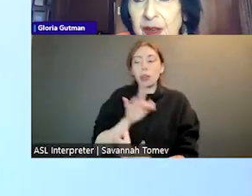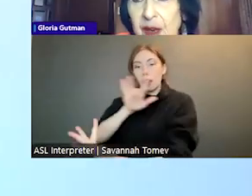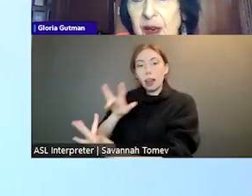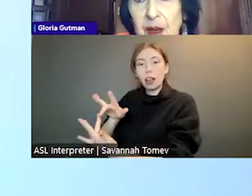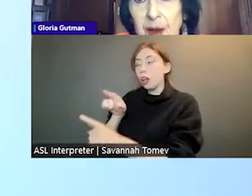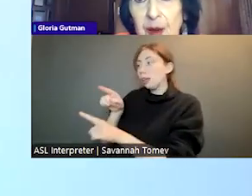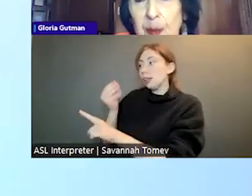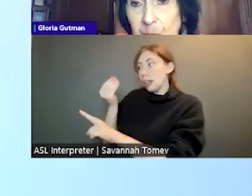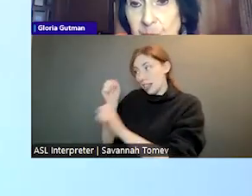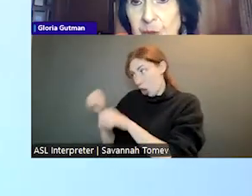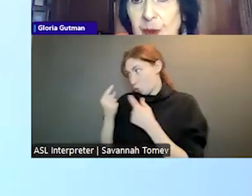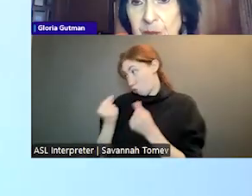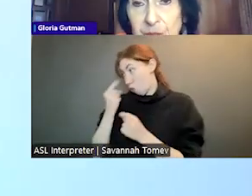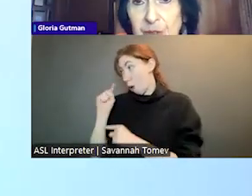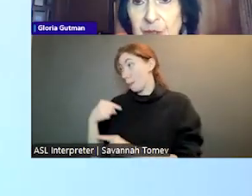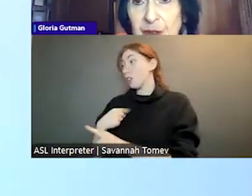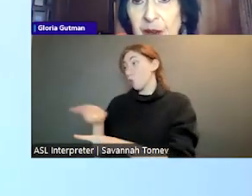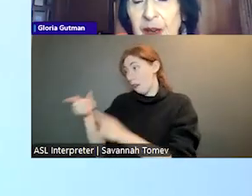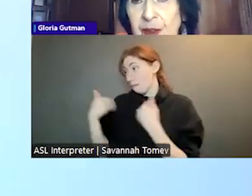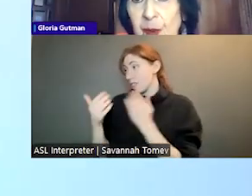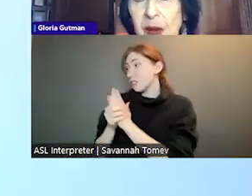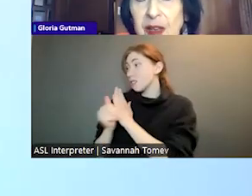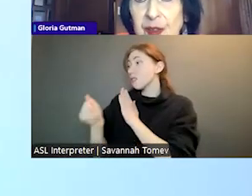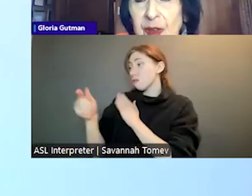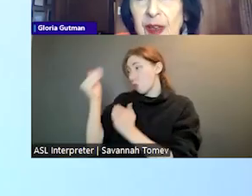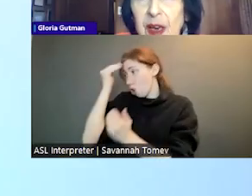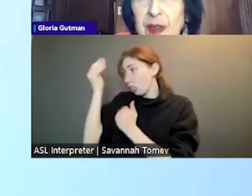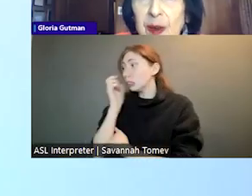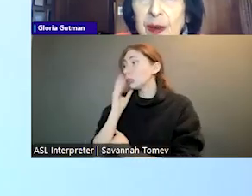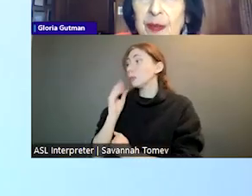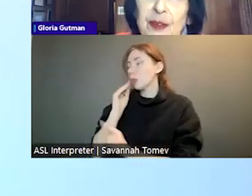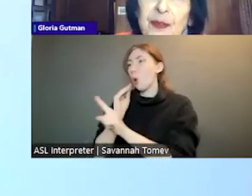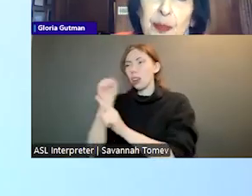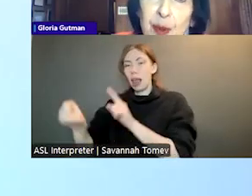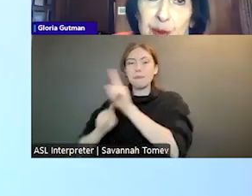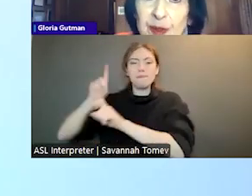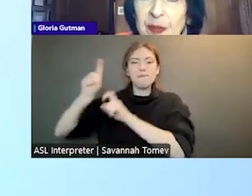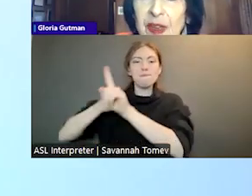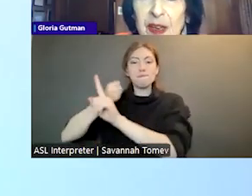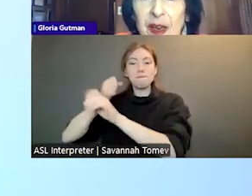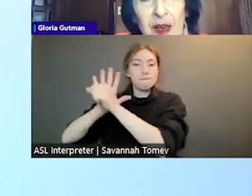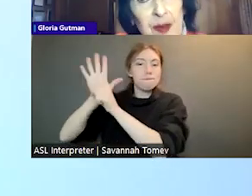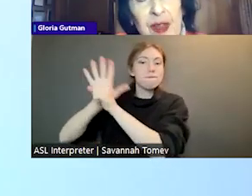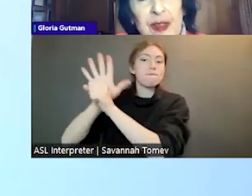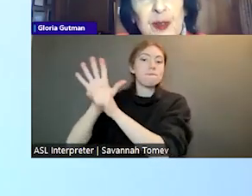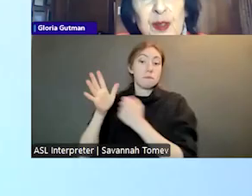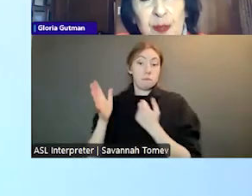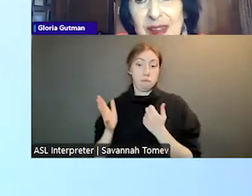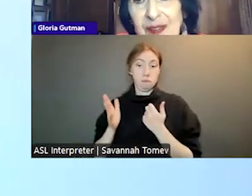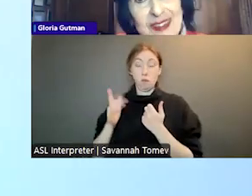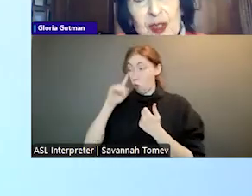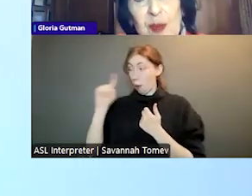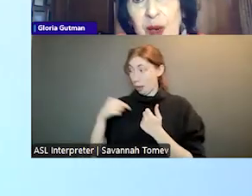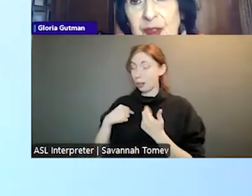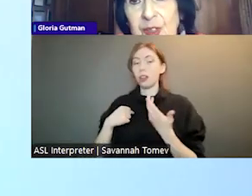with abuse situations to ask if the person that is